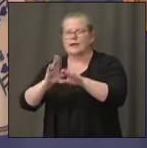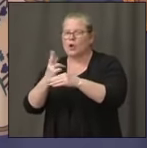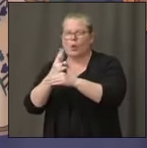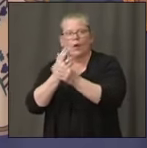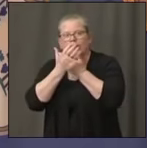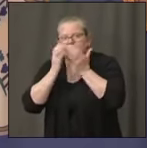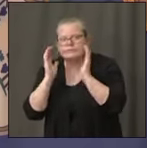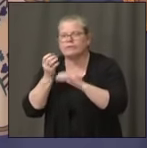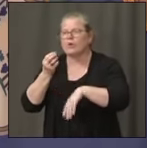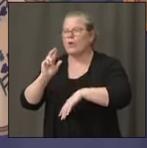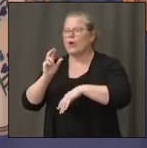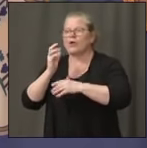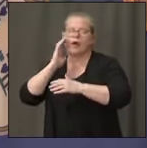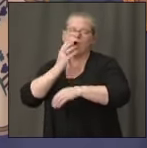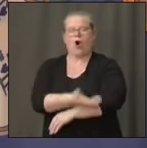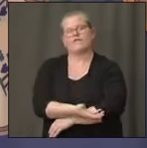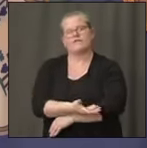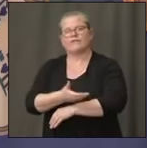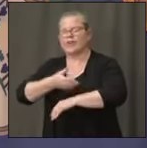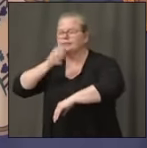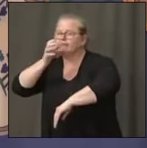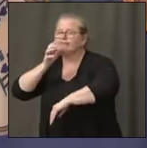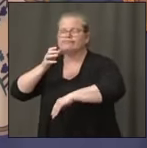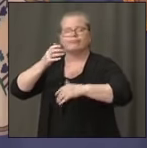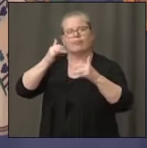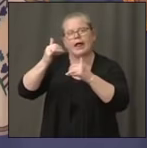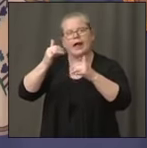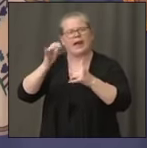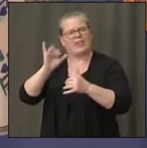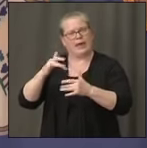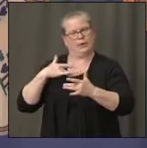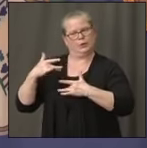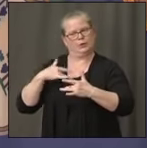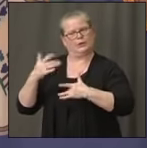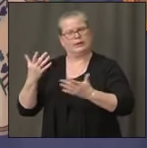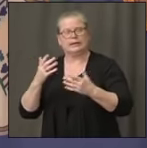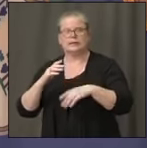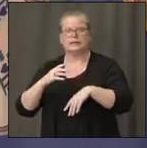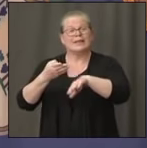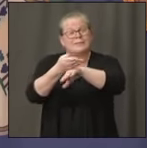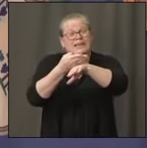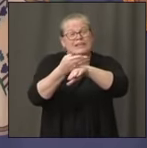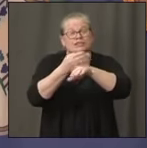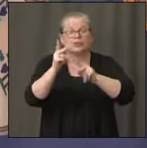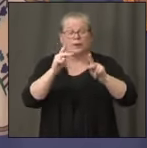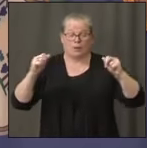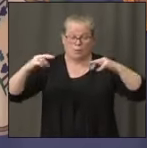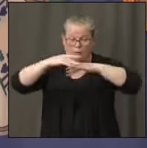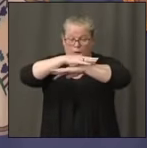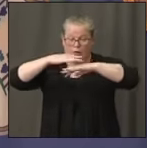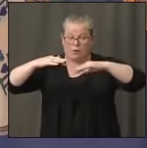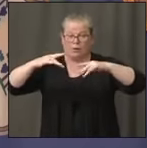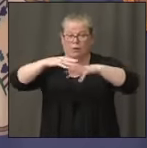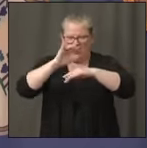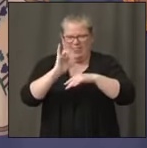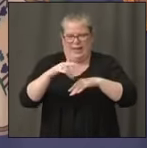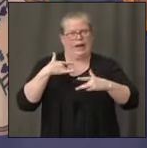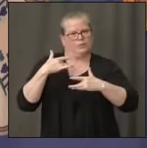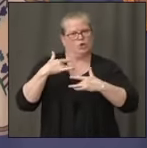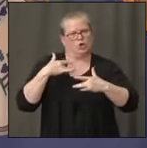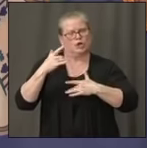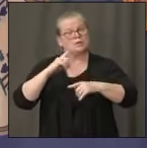Josh is making such an extra effort to make sure people get tested. I think broadly speaking, we're doing very well